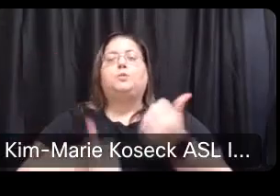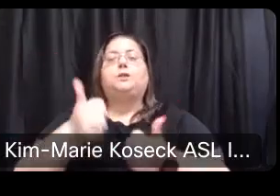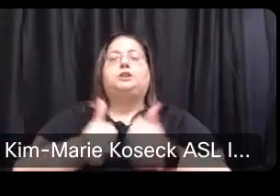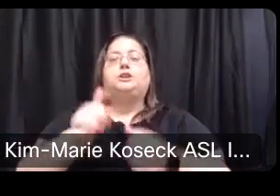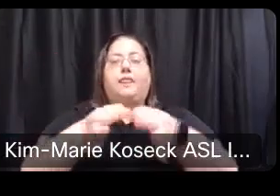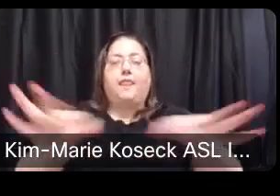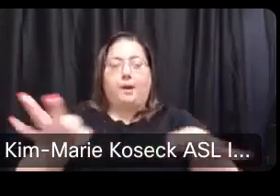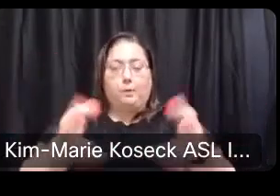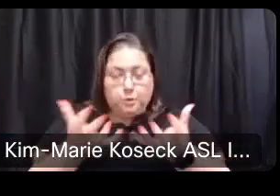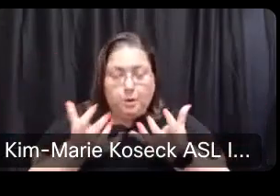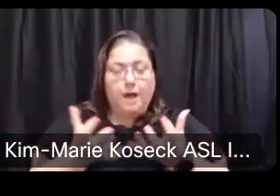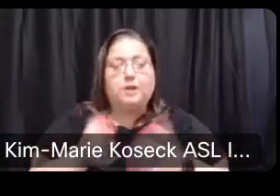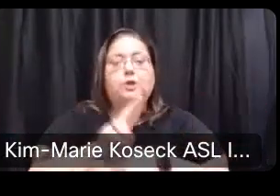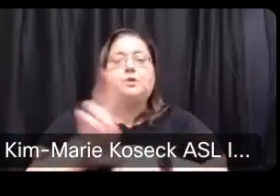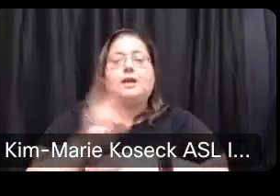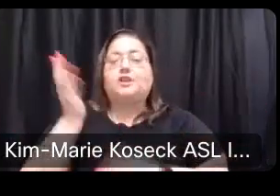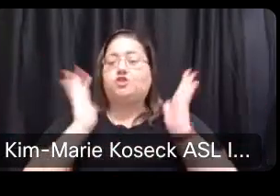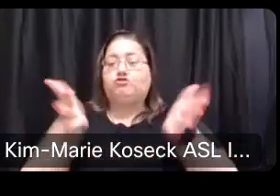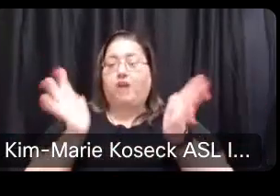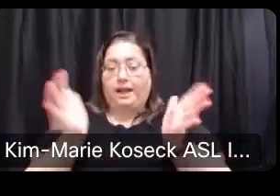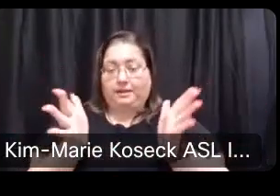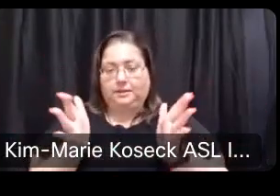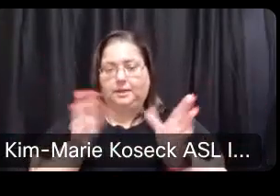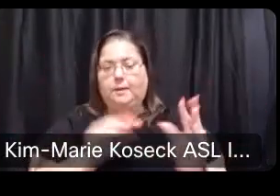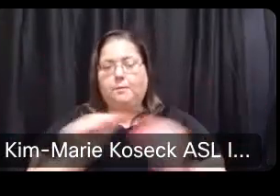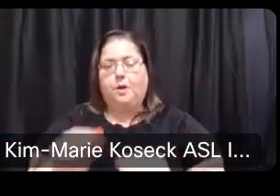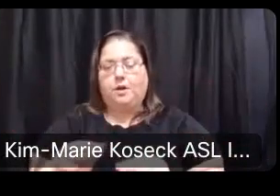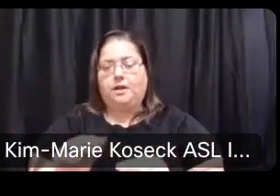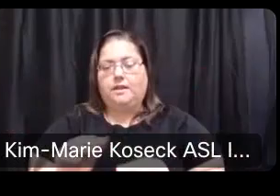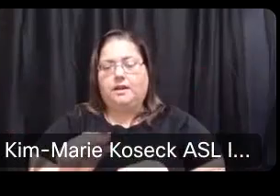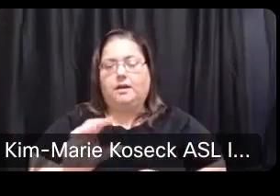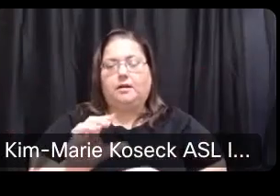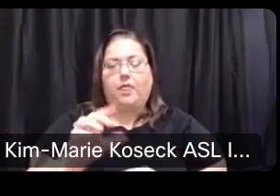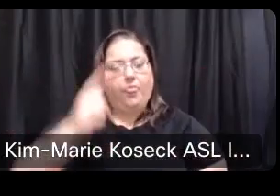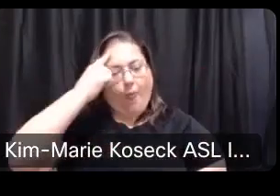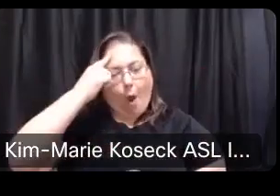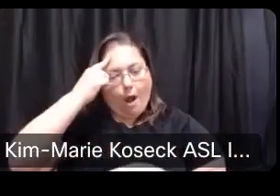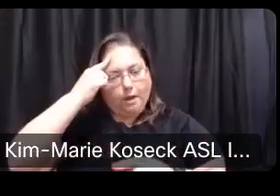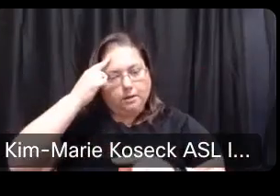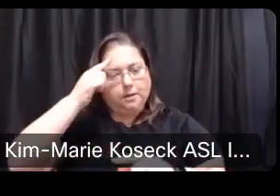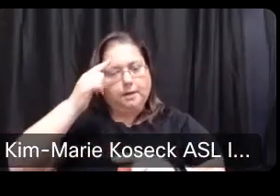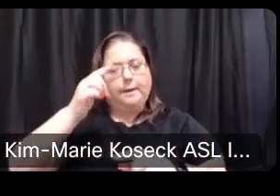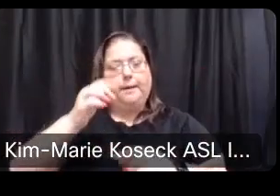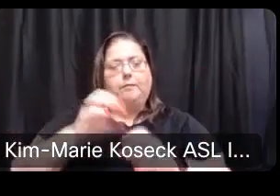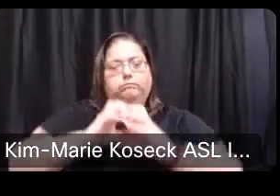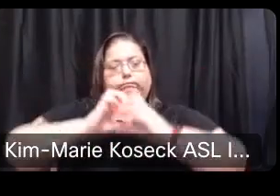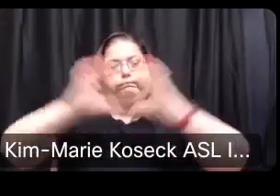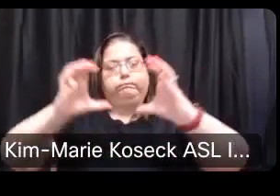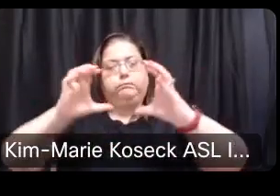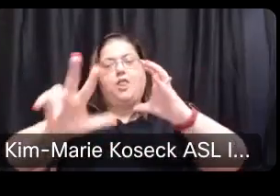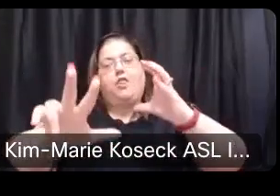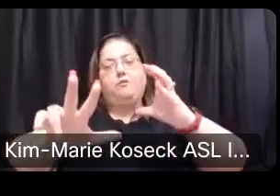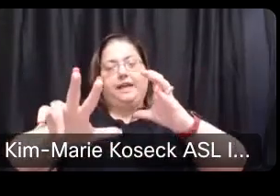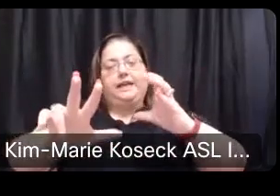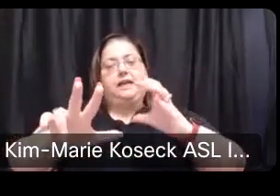language. To utilize the chat feature, please click on the thought bubble feature to the right. The three dots also on